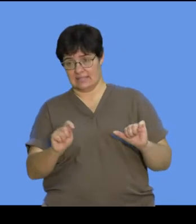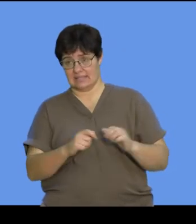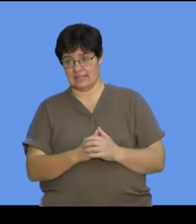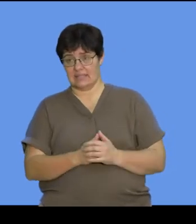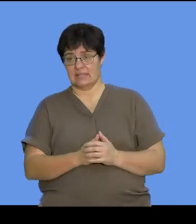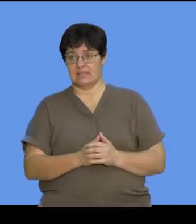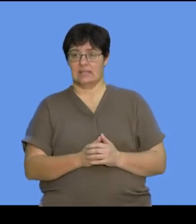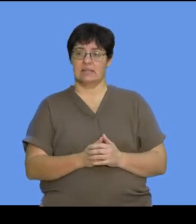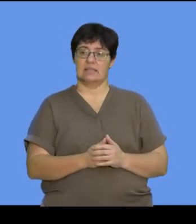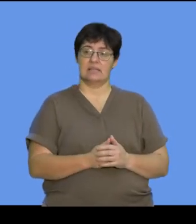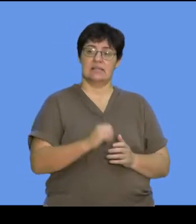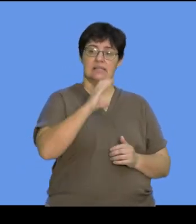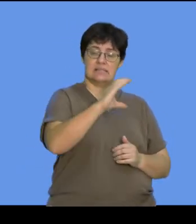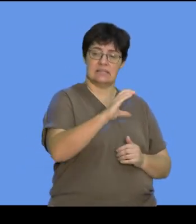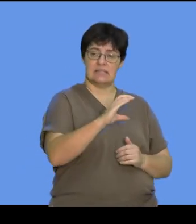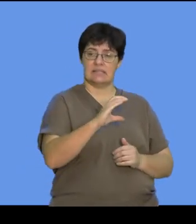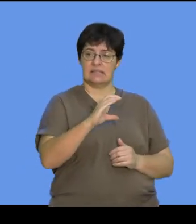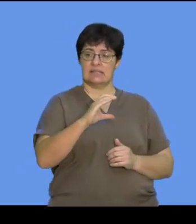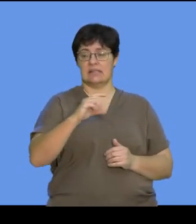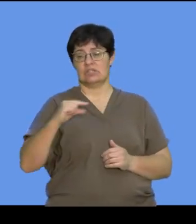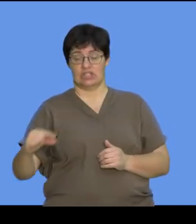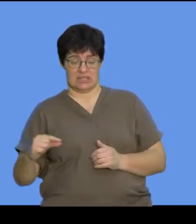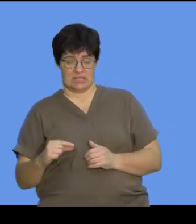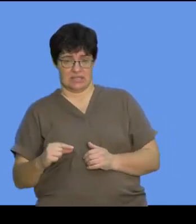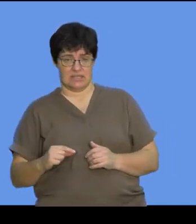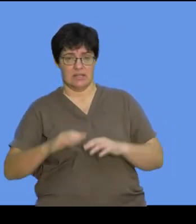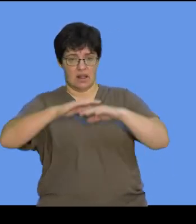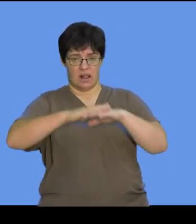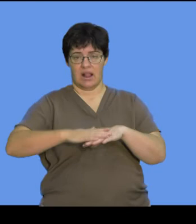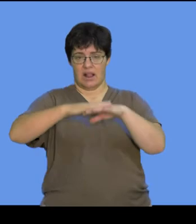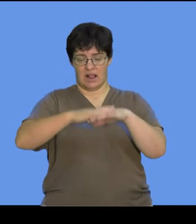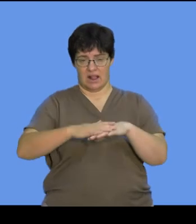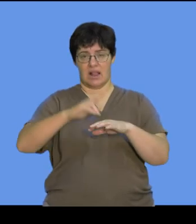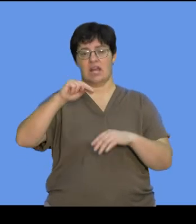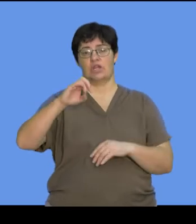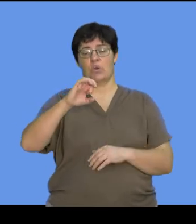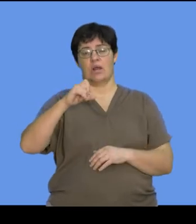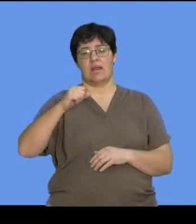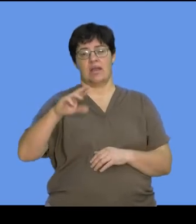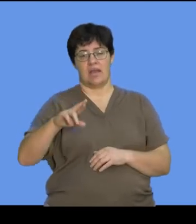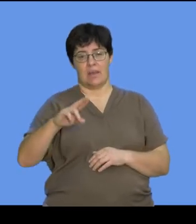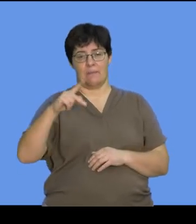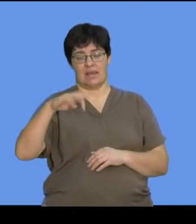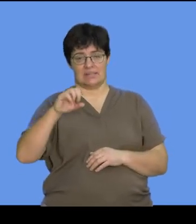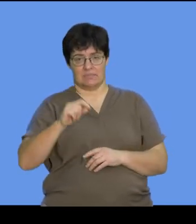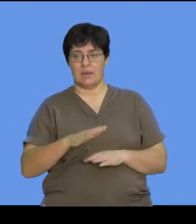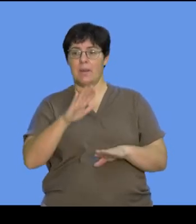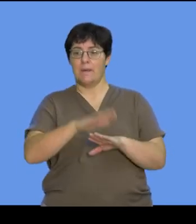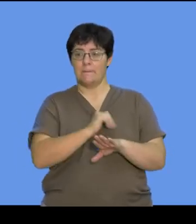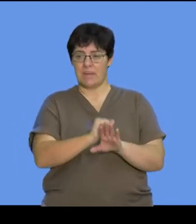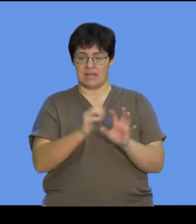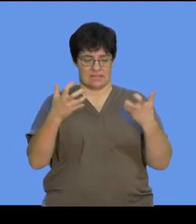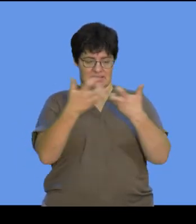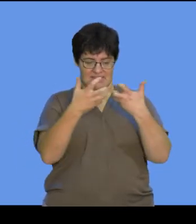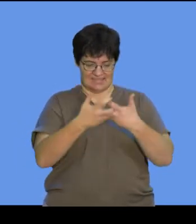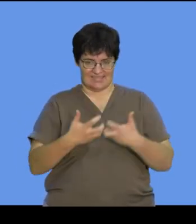adenine, thymine, guanine, and cytosine floating in the nucleoplasm that come in and